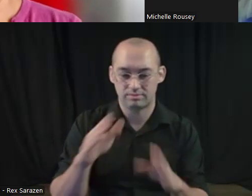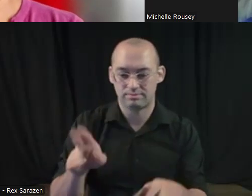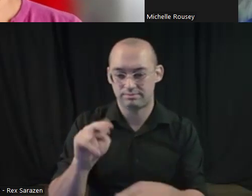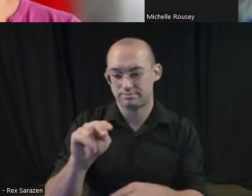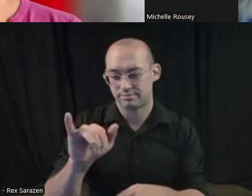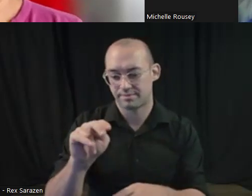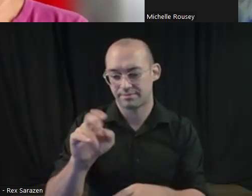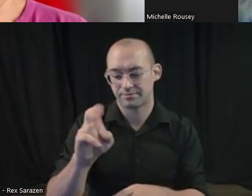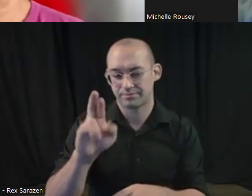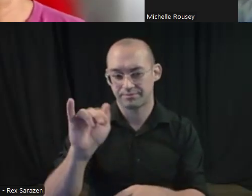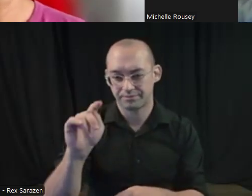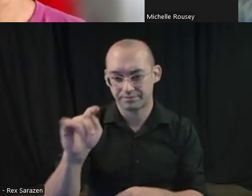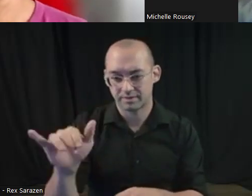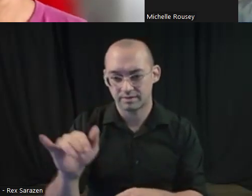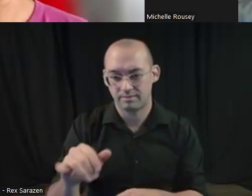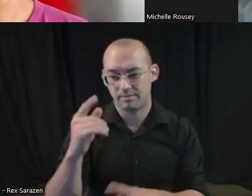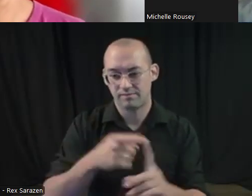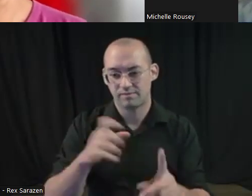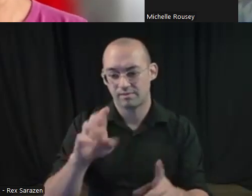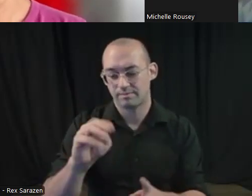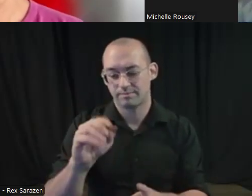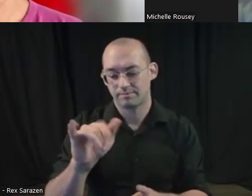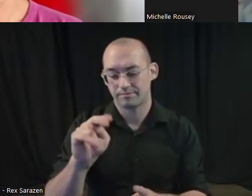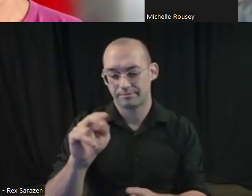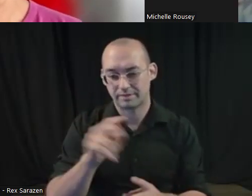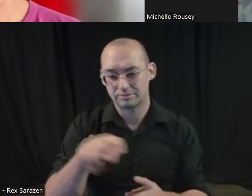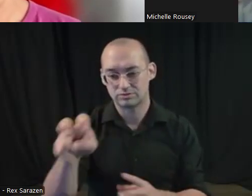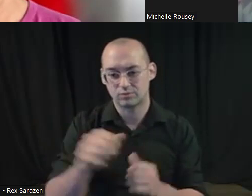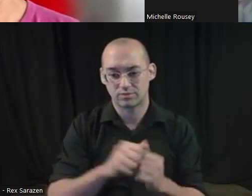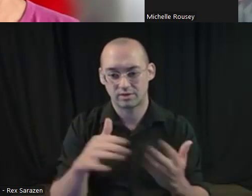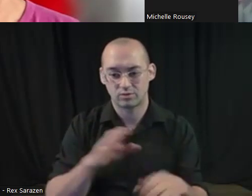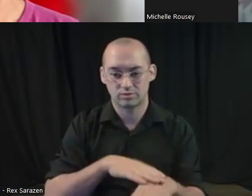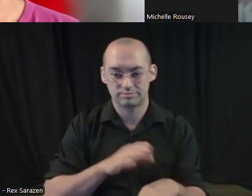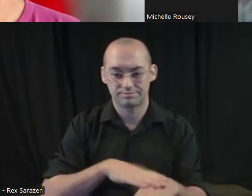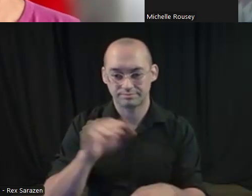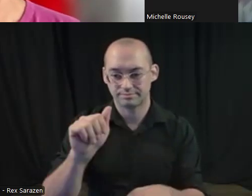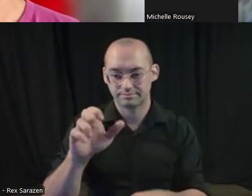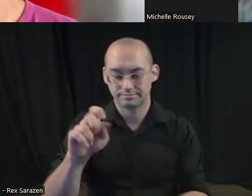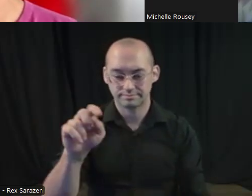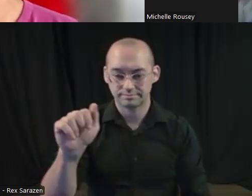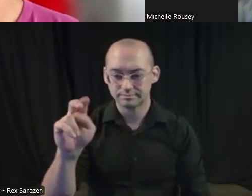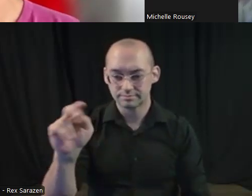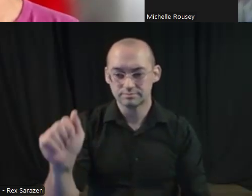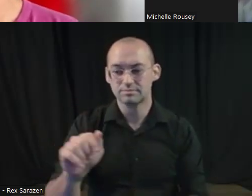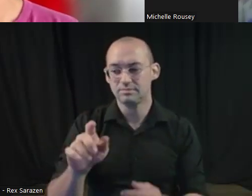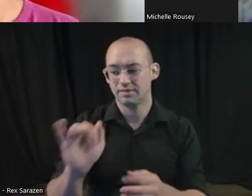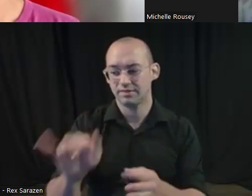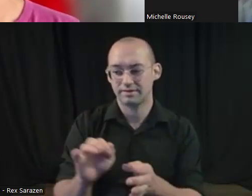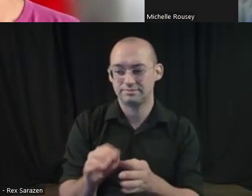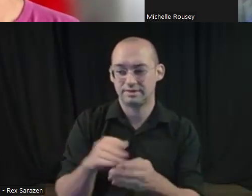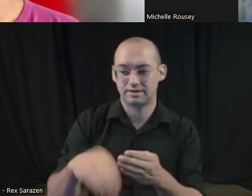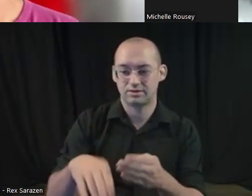managed care. And so from Molina, she was transferred without notice to Aetna, and when Aetna was discontinued, to Anthem. To be clear, she did not